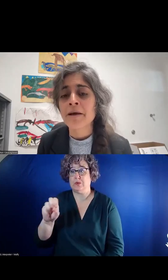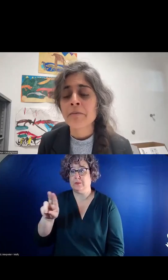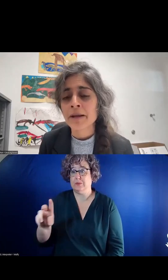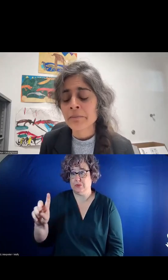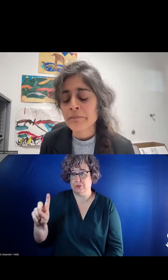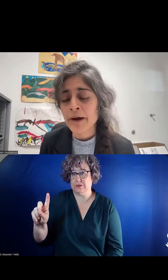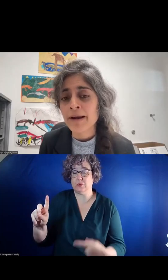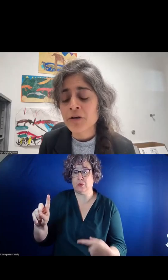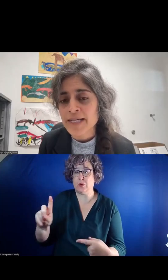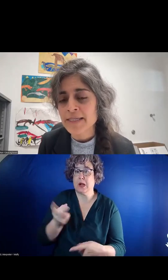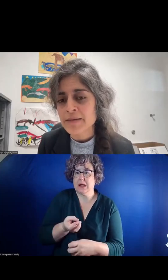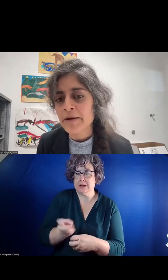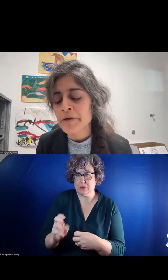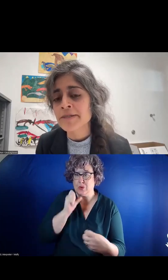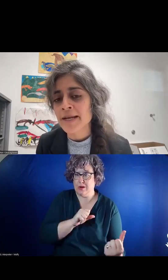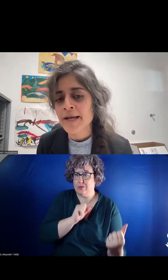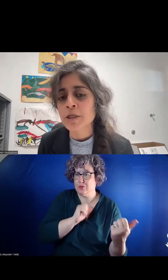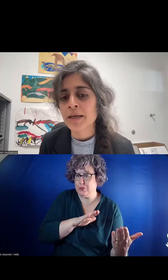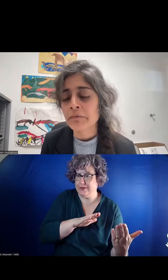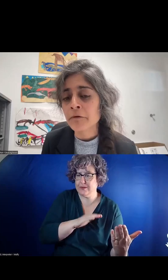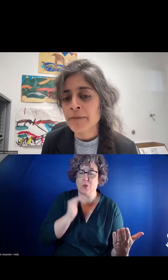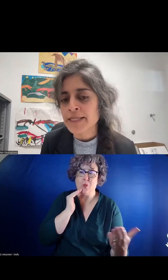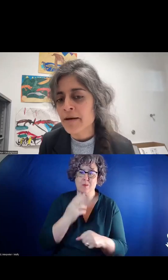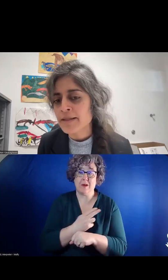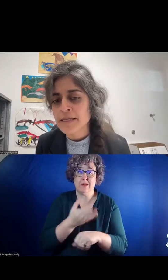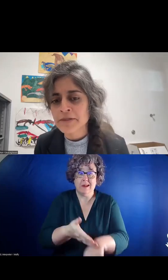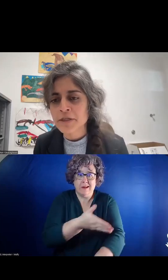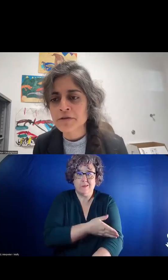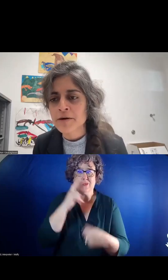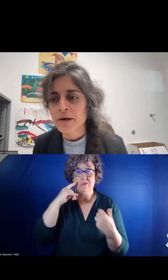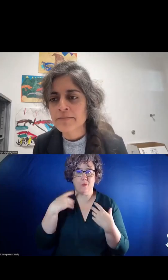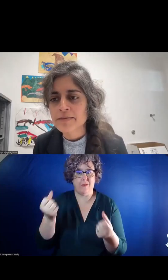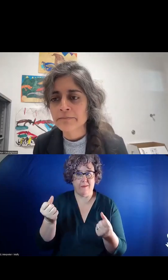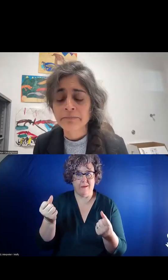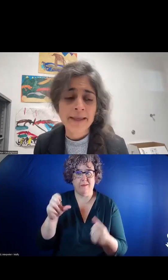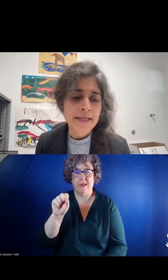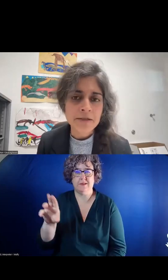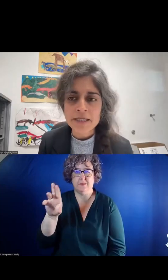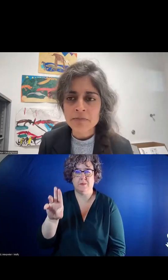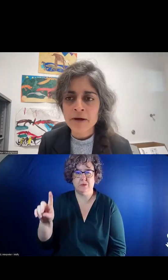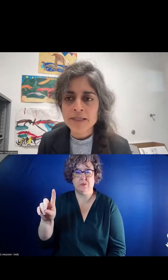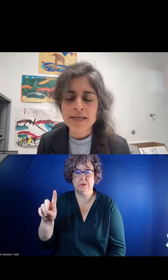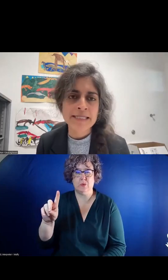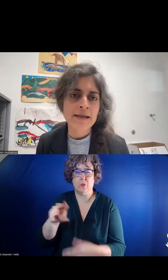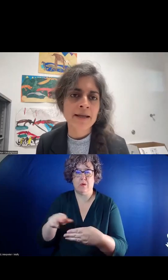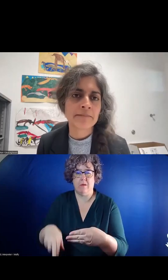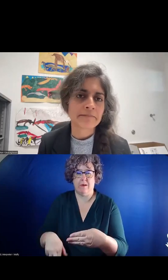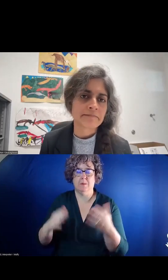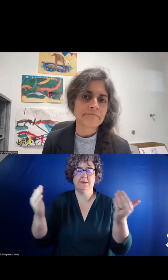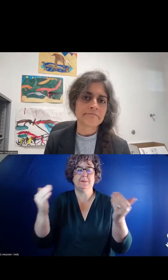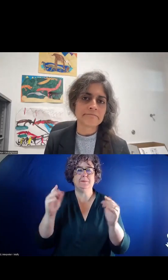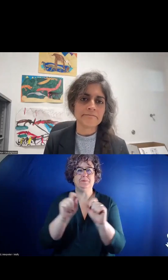use when addressing tobacco use can actually improve mental health and substance use outcomes. So let's move on to the next